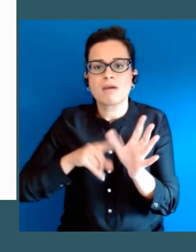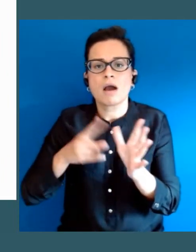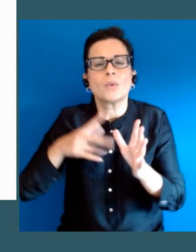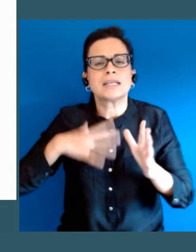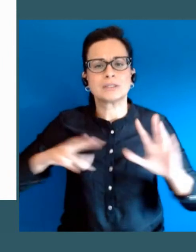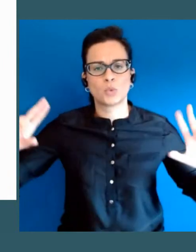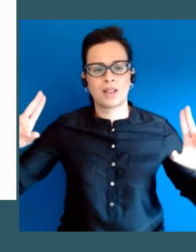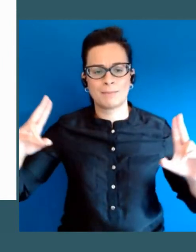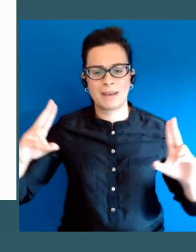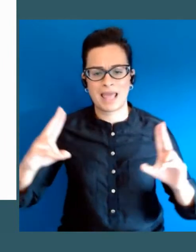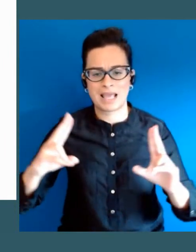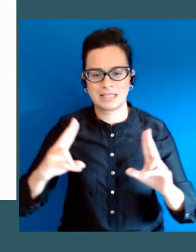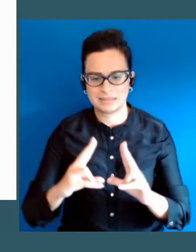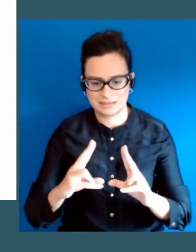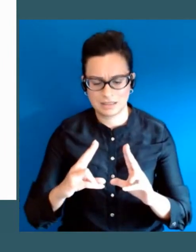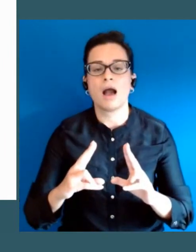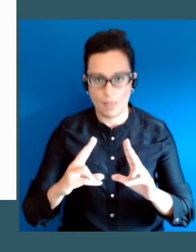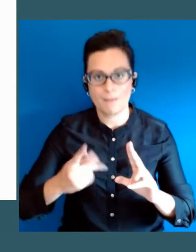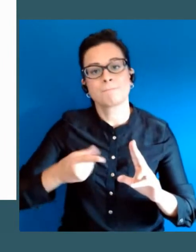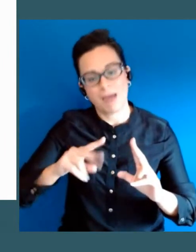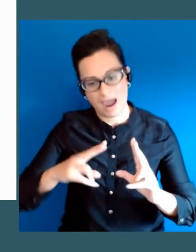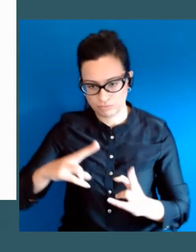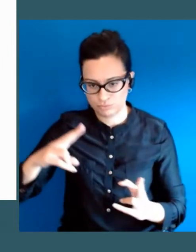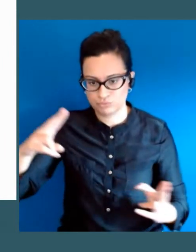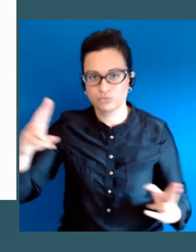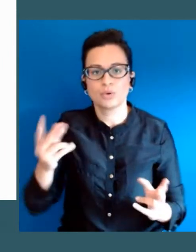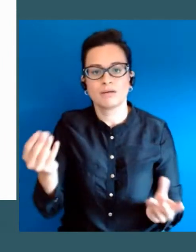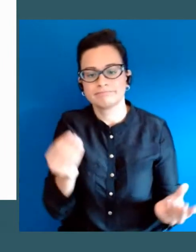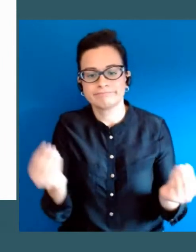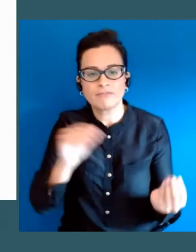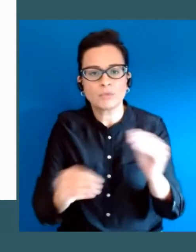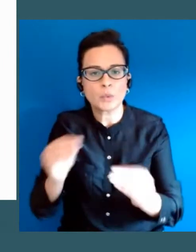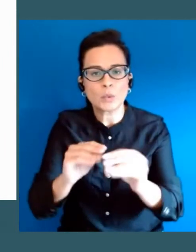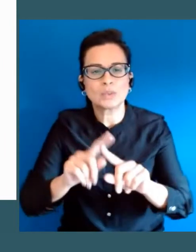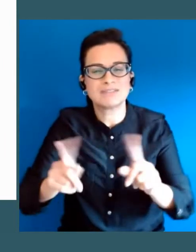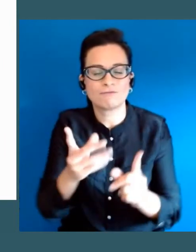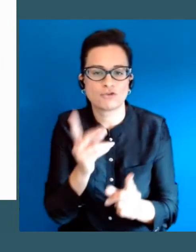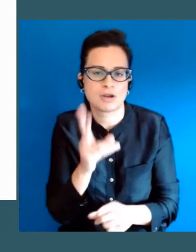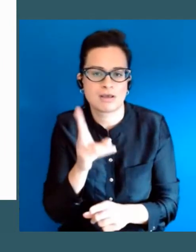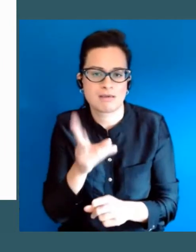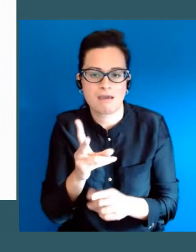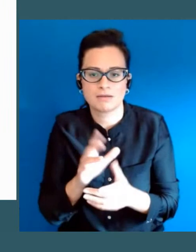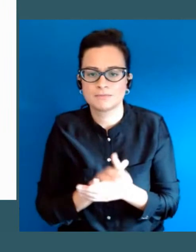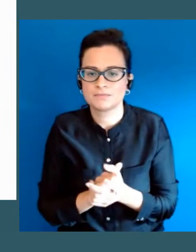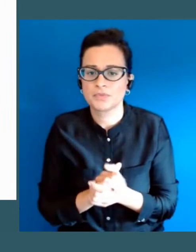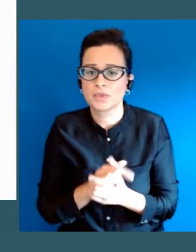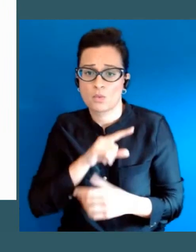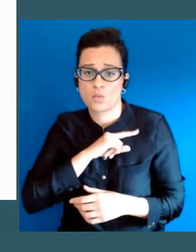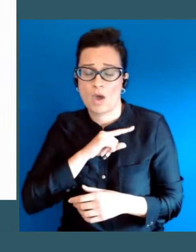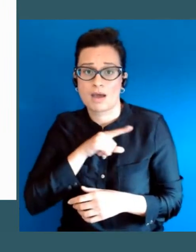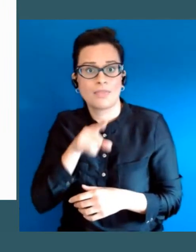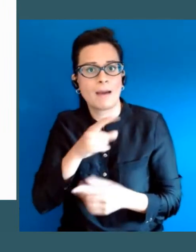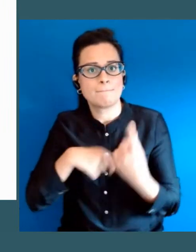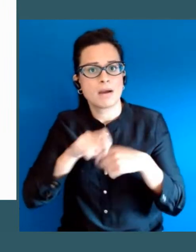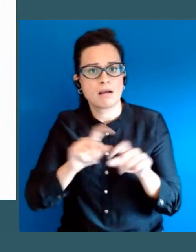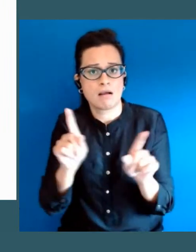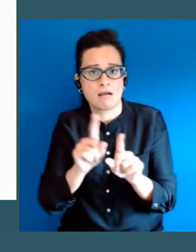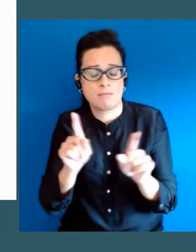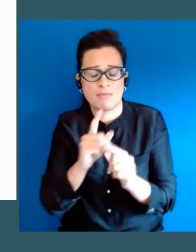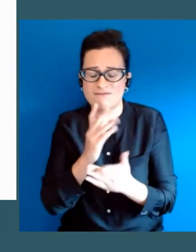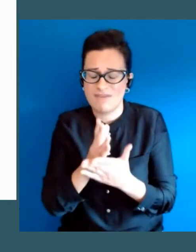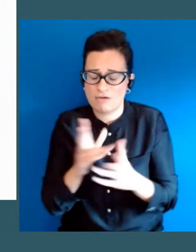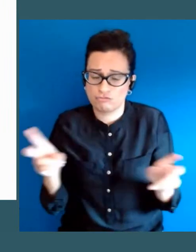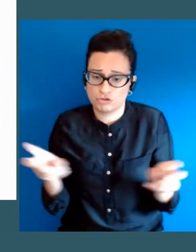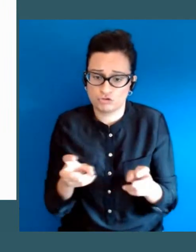to reintroduce that back into the diet to confirm or exclude that diagnosis, because this can become very restrictive for both mum